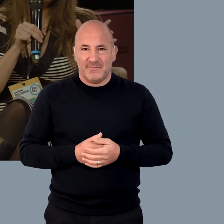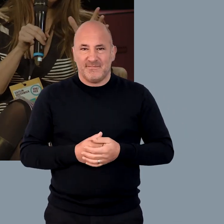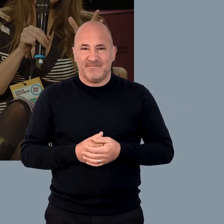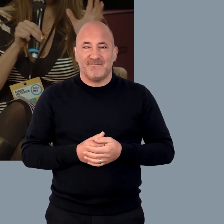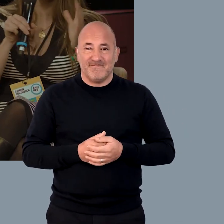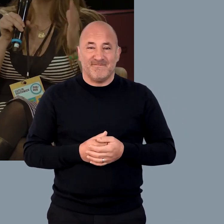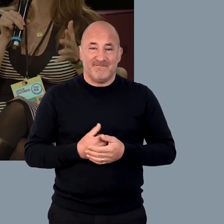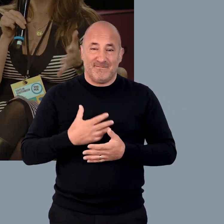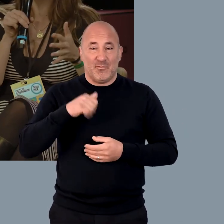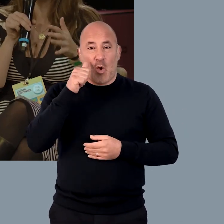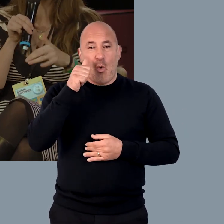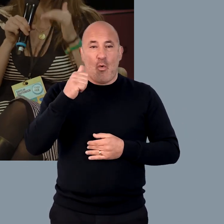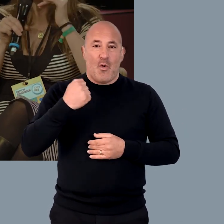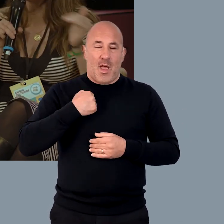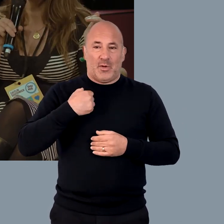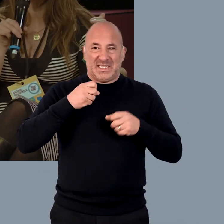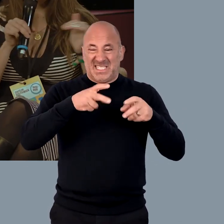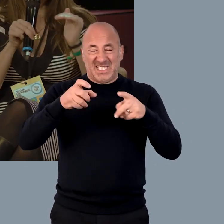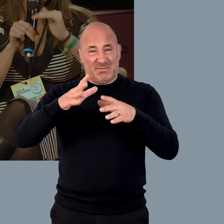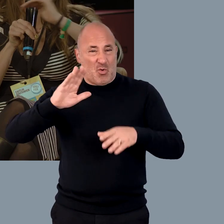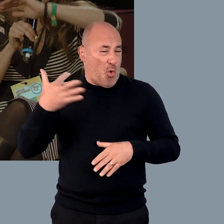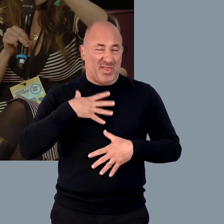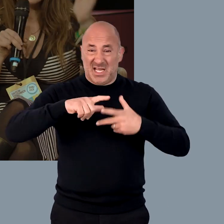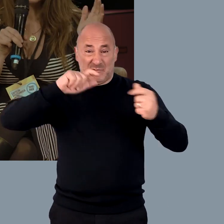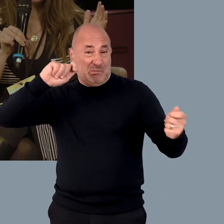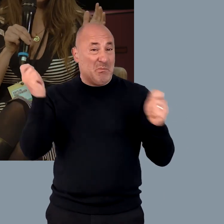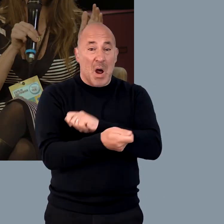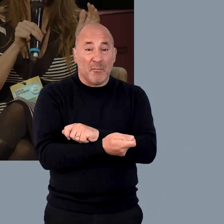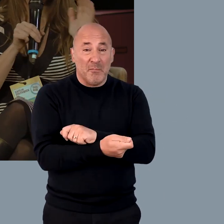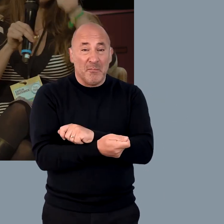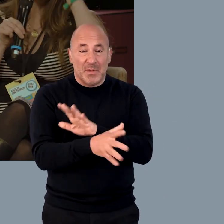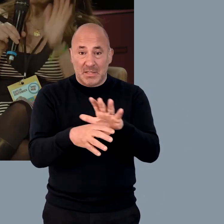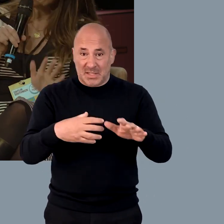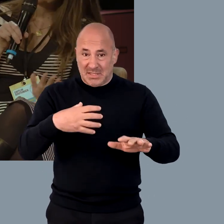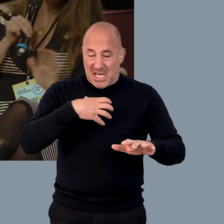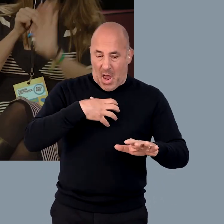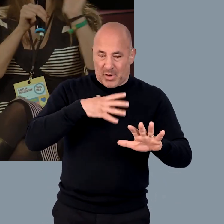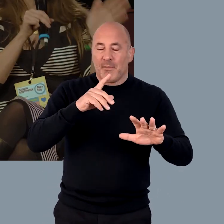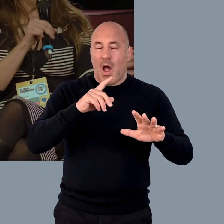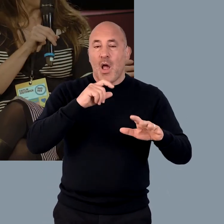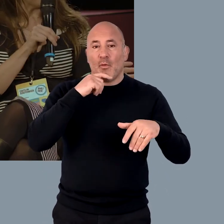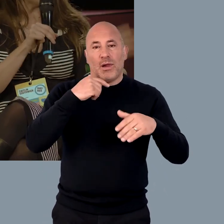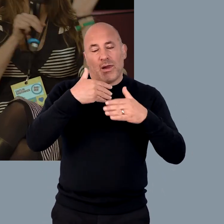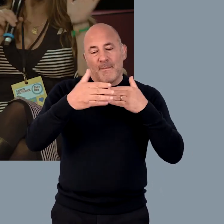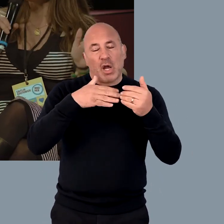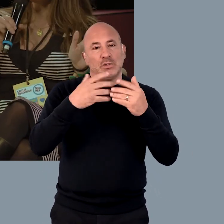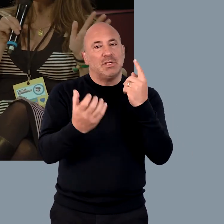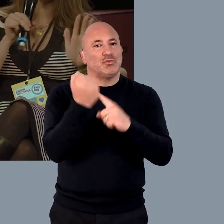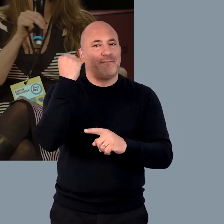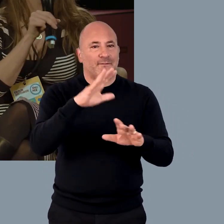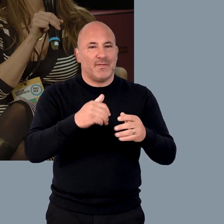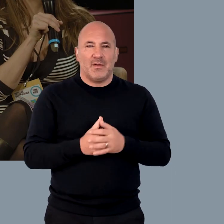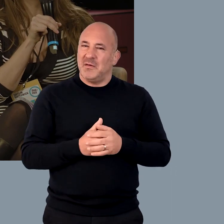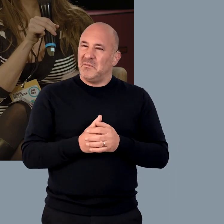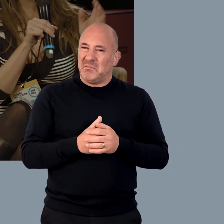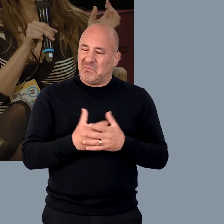mean, we know that we have to have a major rehaul of our entire systems. So it is a little bit scary, but we will get there. I have total faith